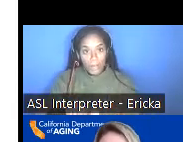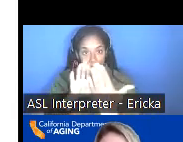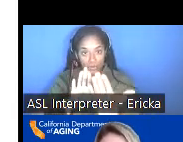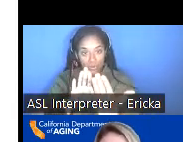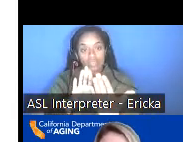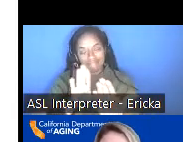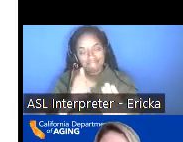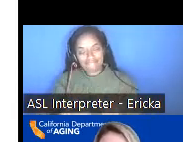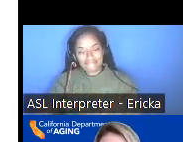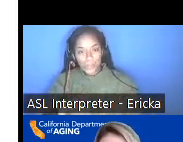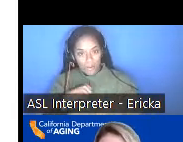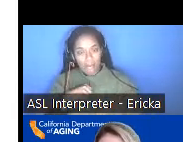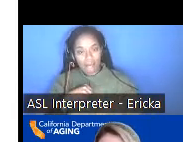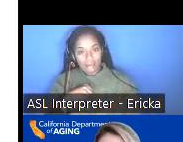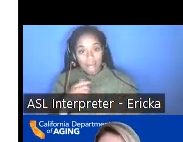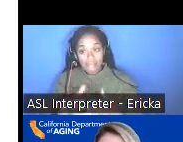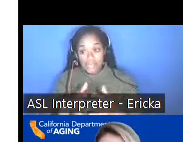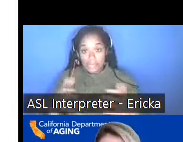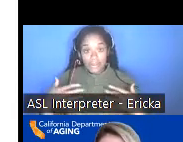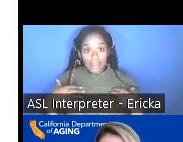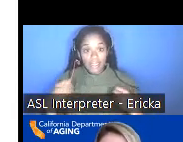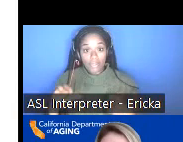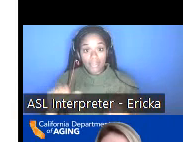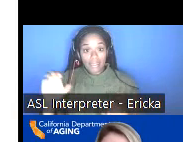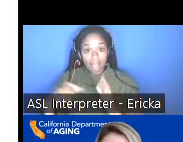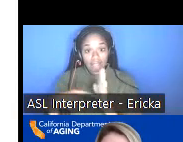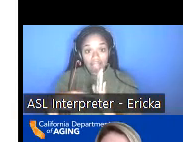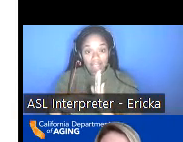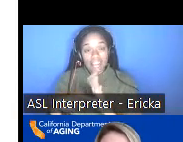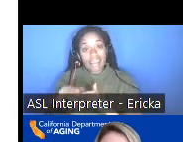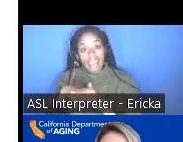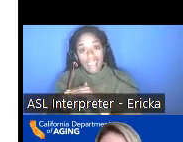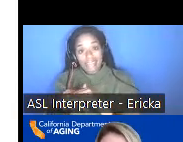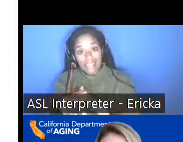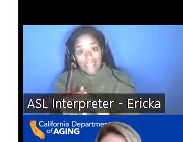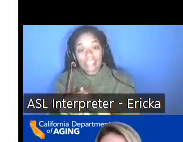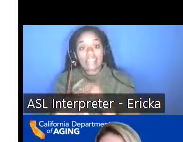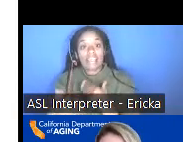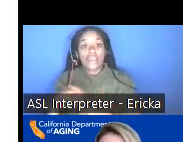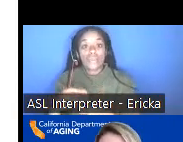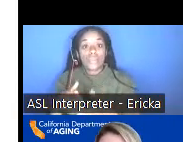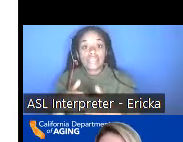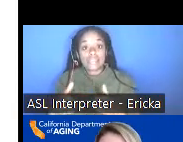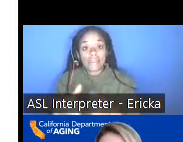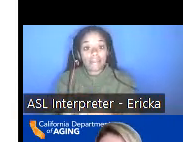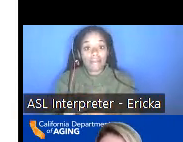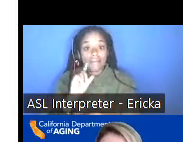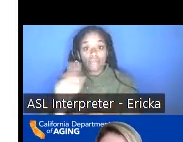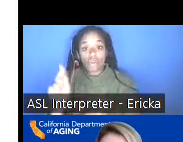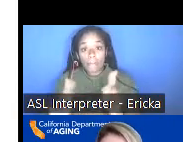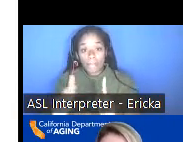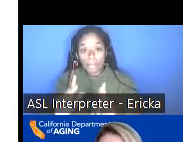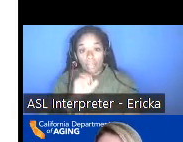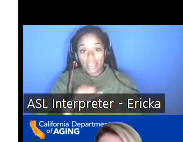really proud of expanding healthcare affordability and access, including expanding coverage for people who are 50